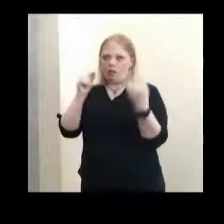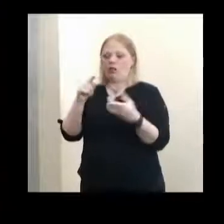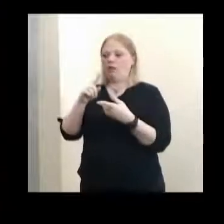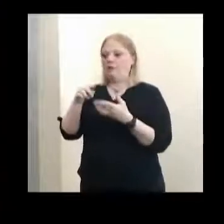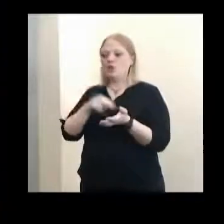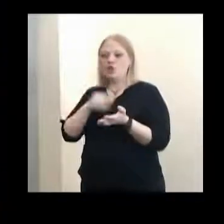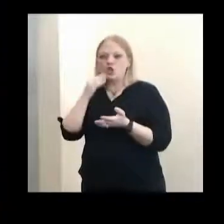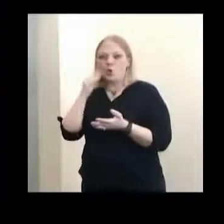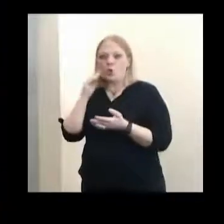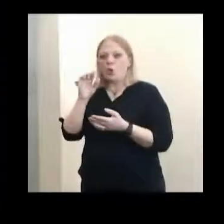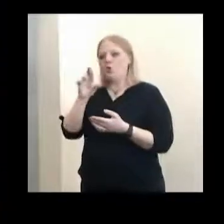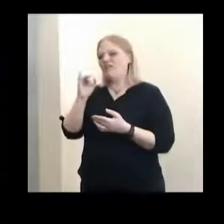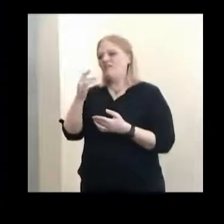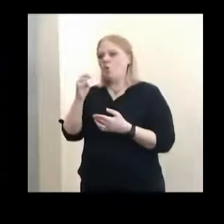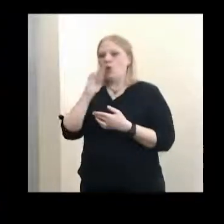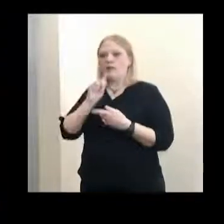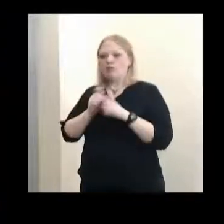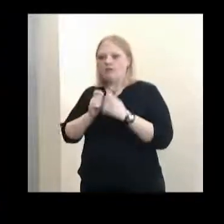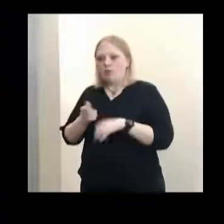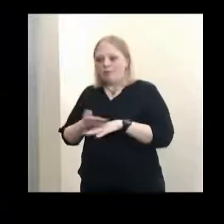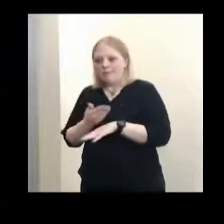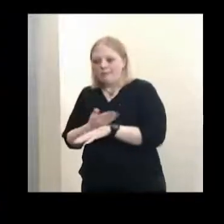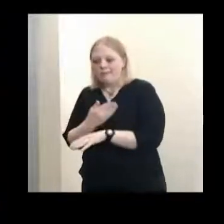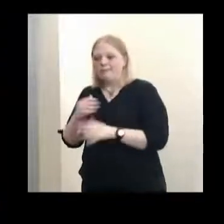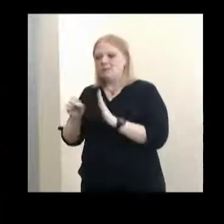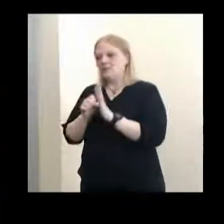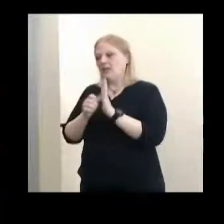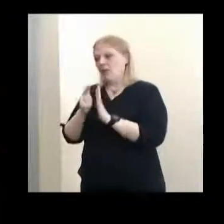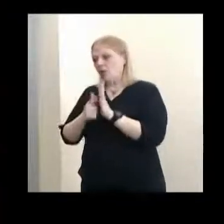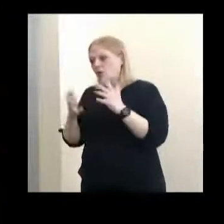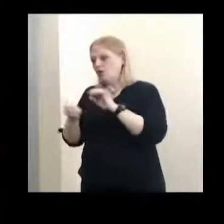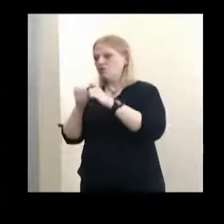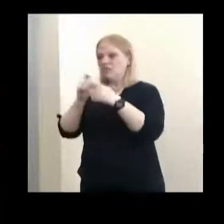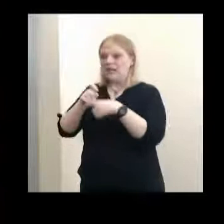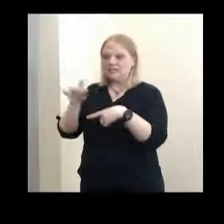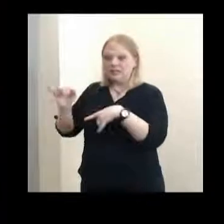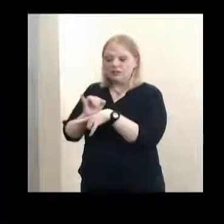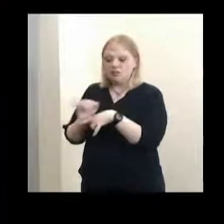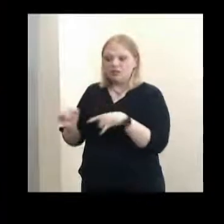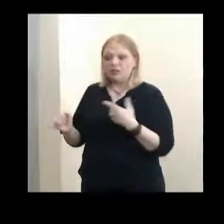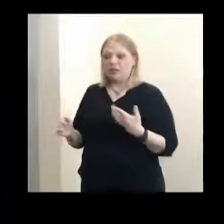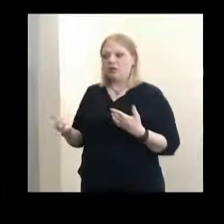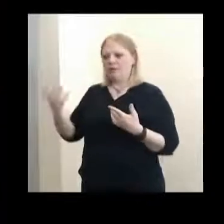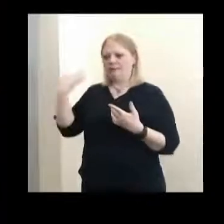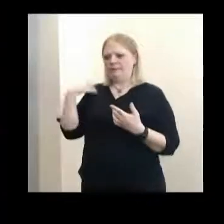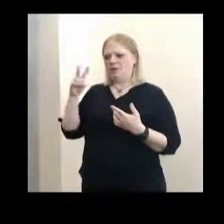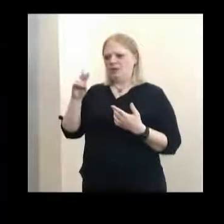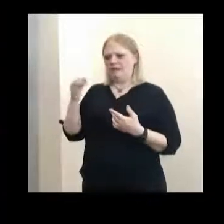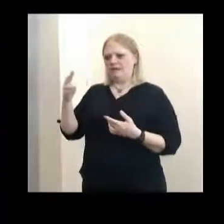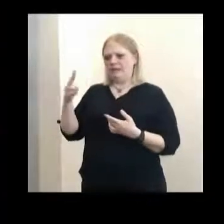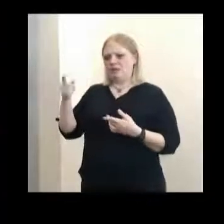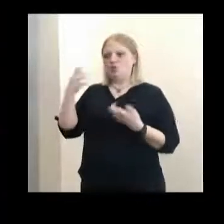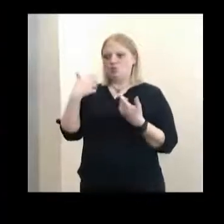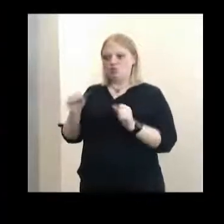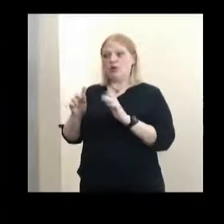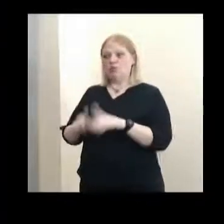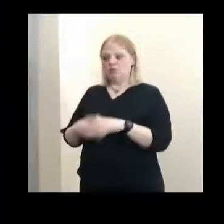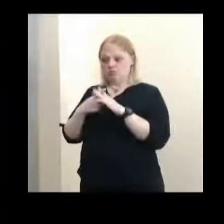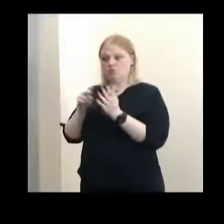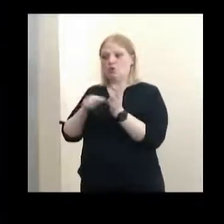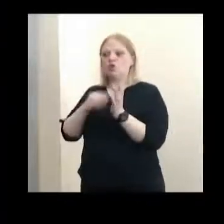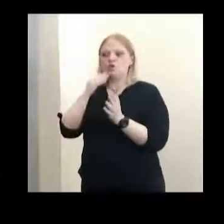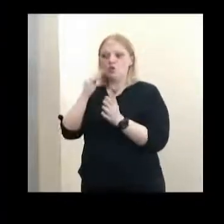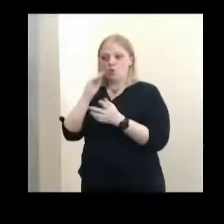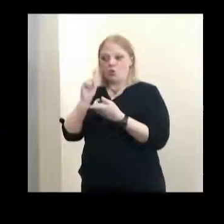and state lawmakers are considering some pretty big changes to the industry. Back in 2017, you tried to implement some nursing home reform